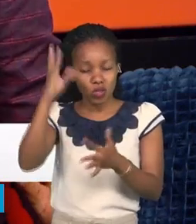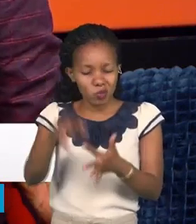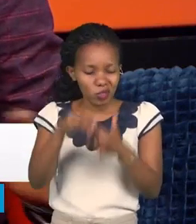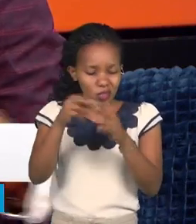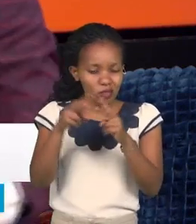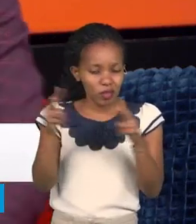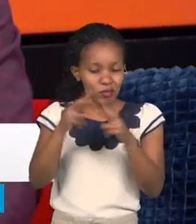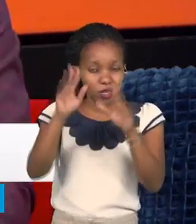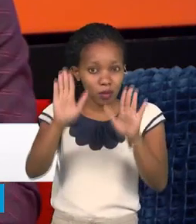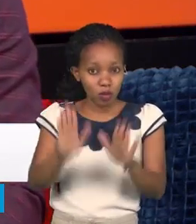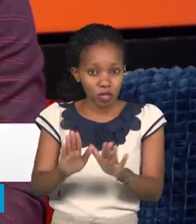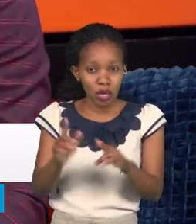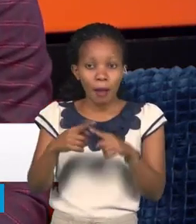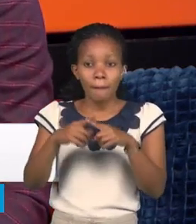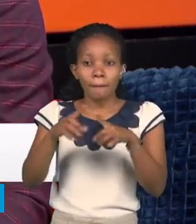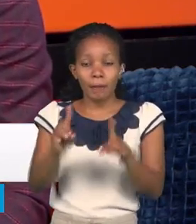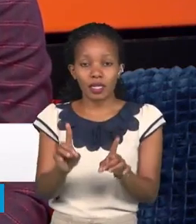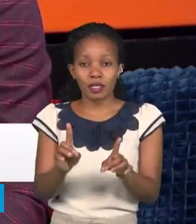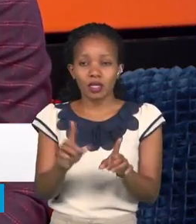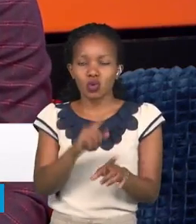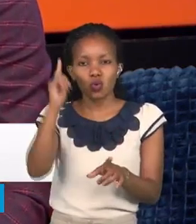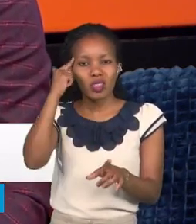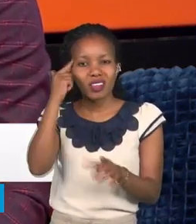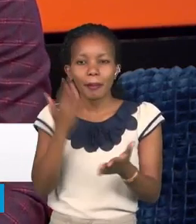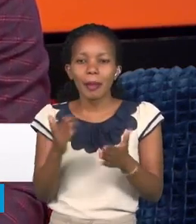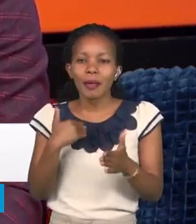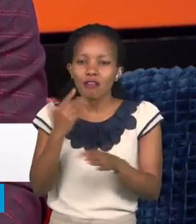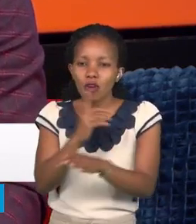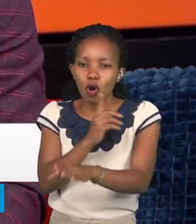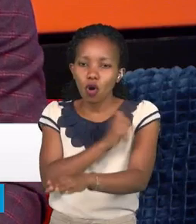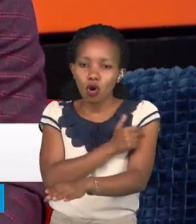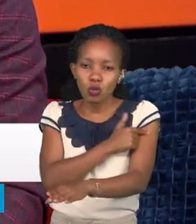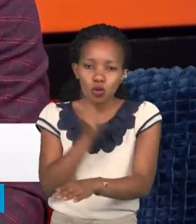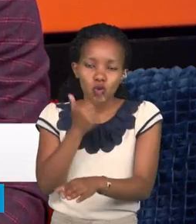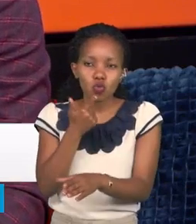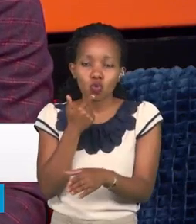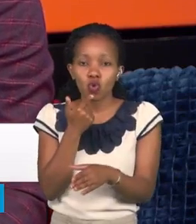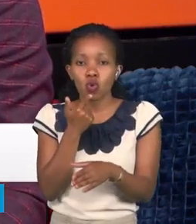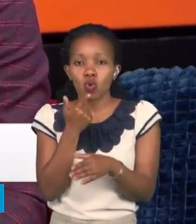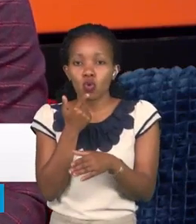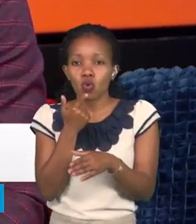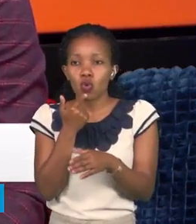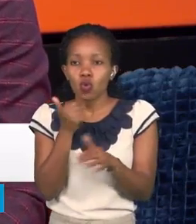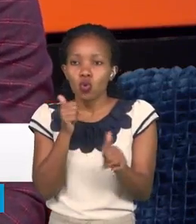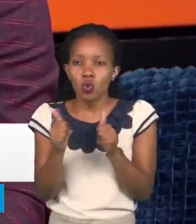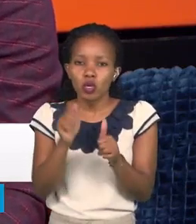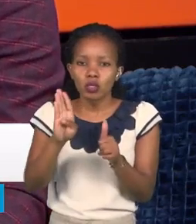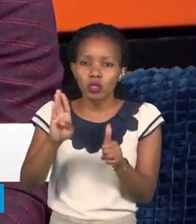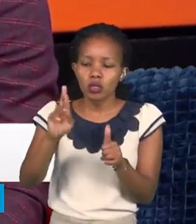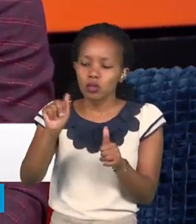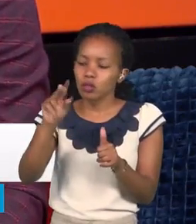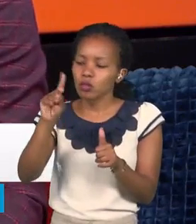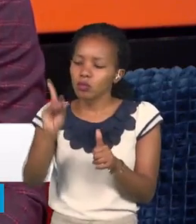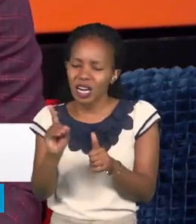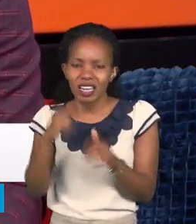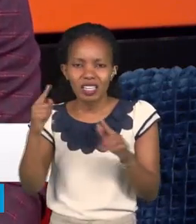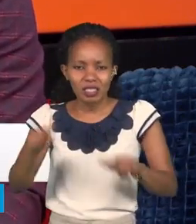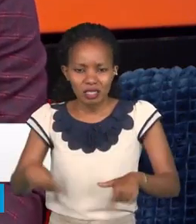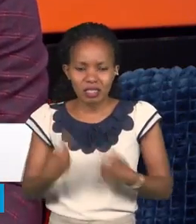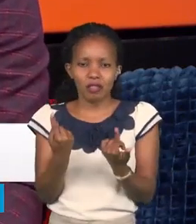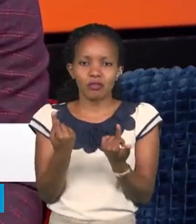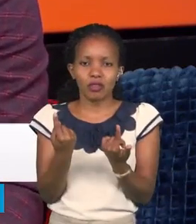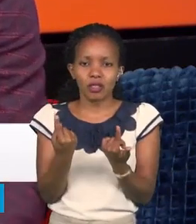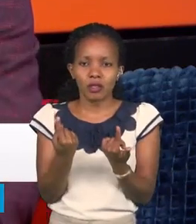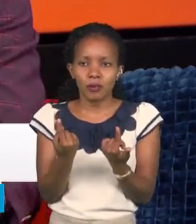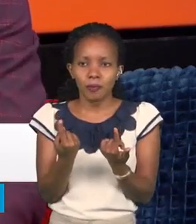very key here, but do you think maybe that those hospitals that have actually just branded themselves specifically for this type